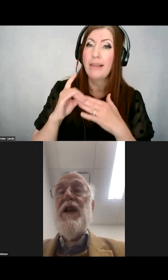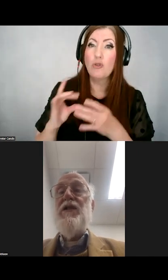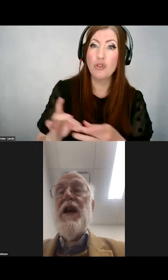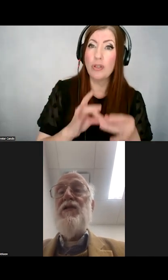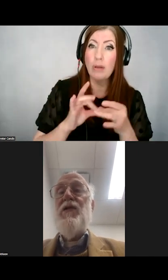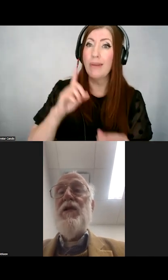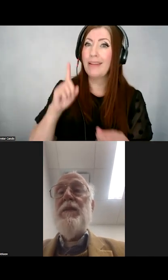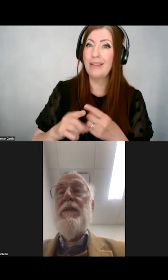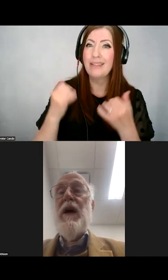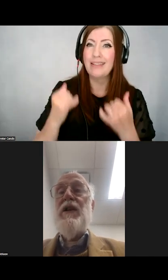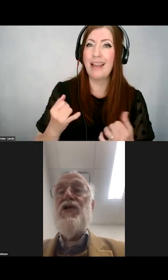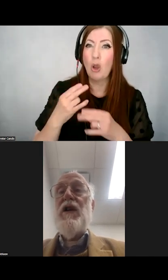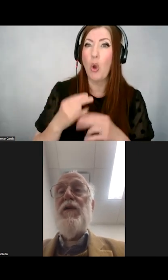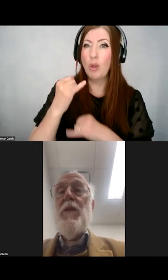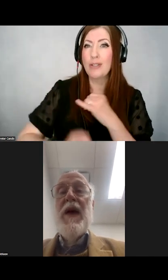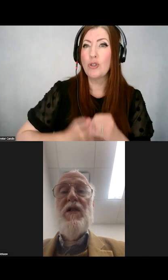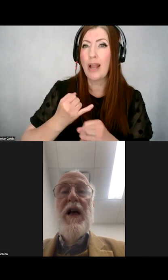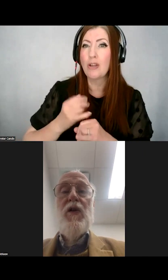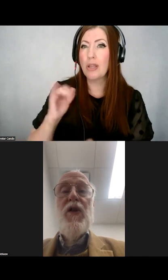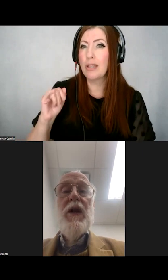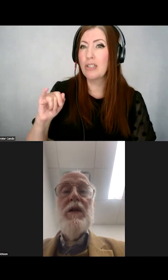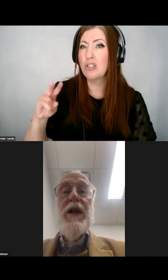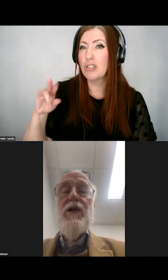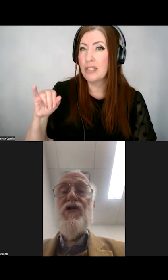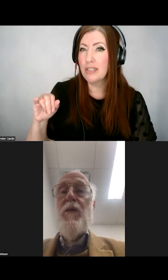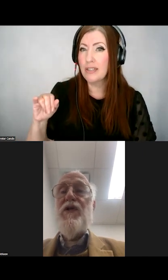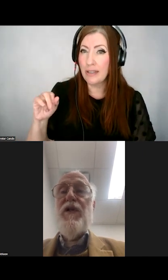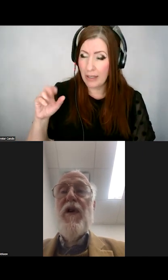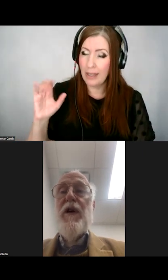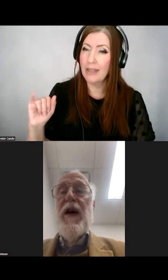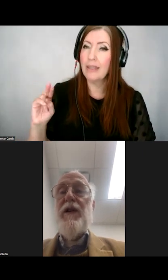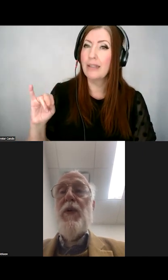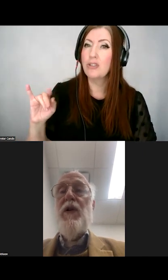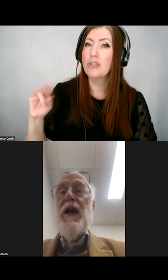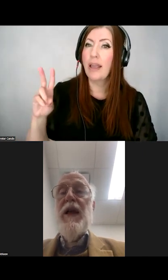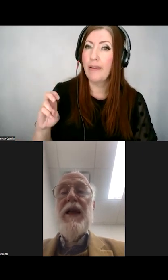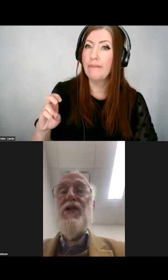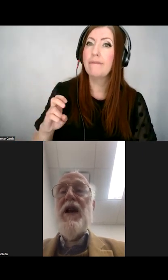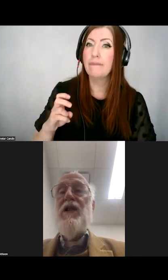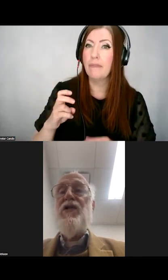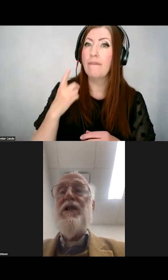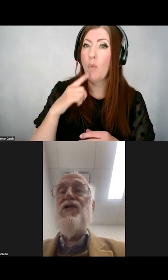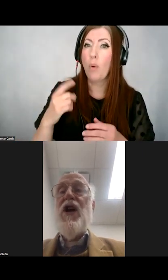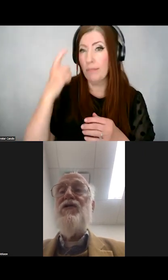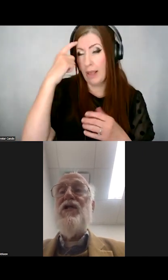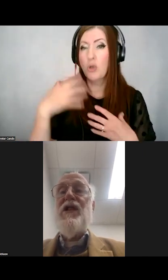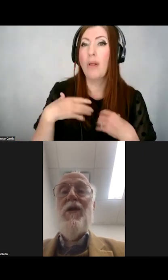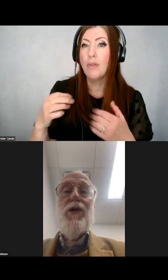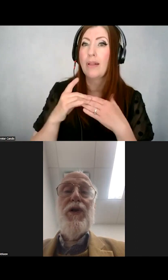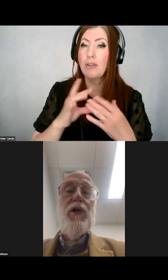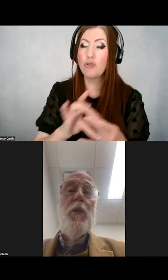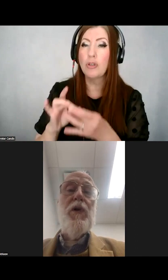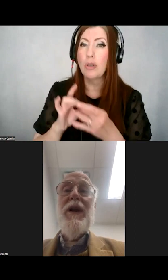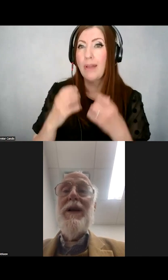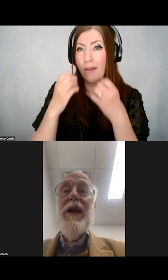was called the International Initiative for Mental Health Leadership, which is a very valuable international exchange. It is